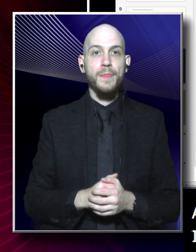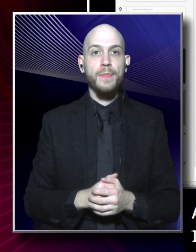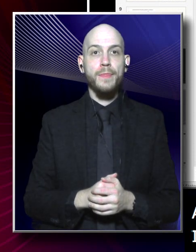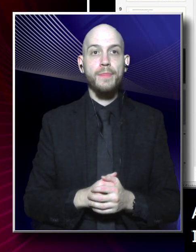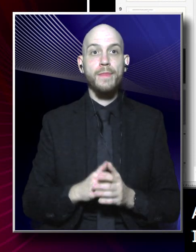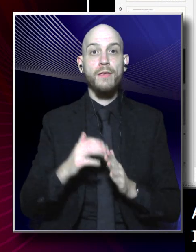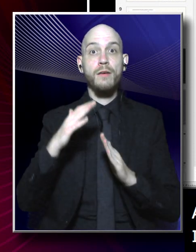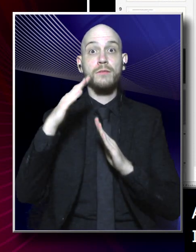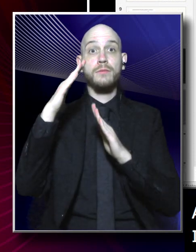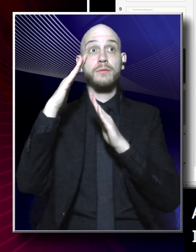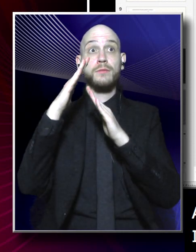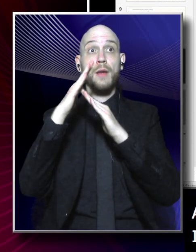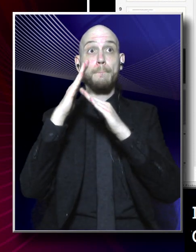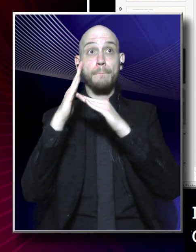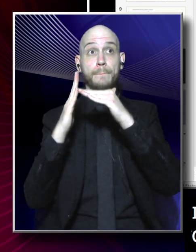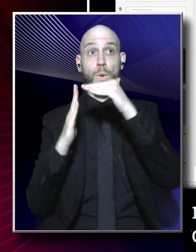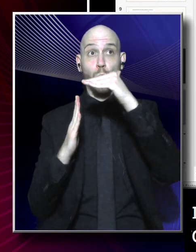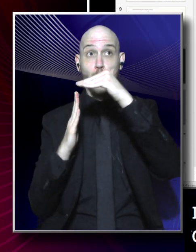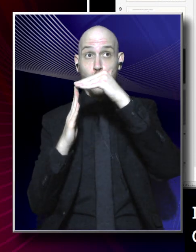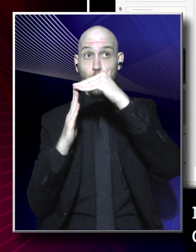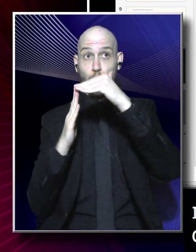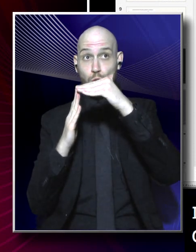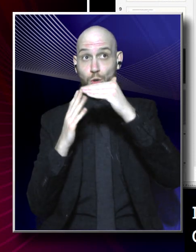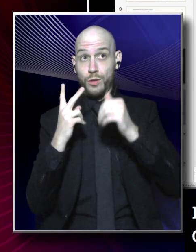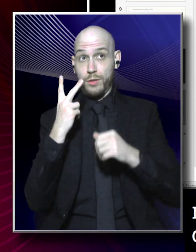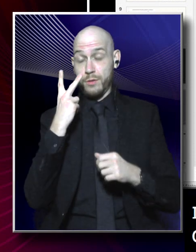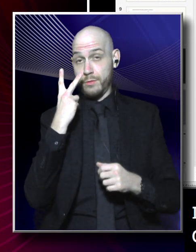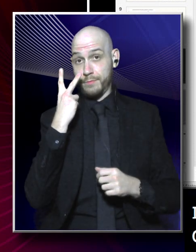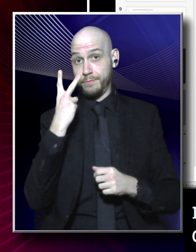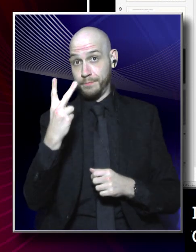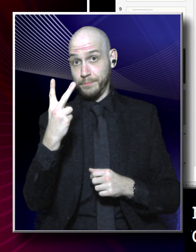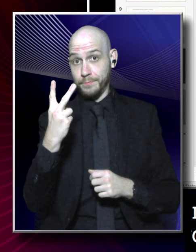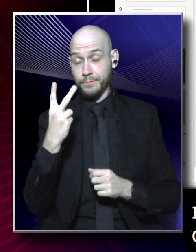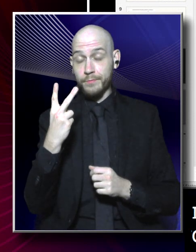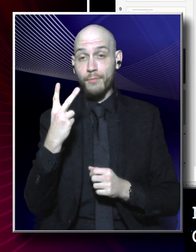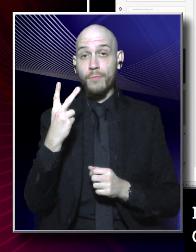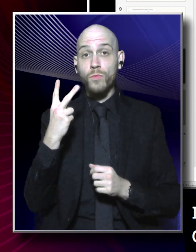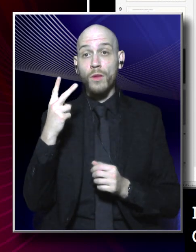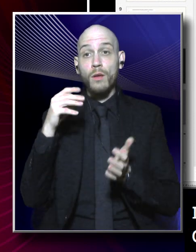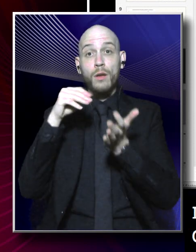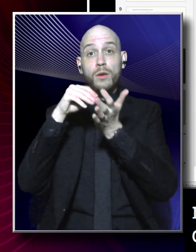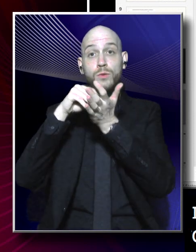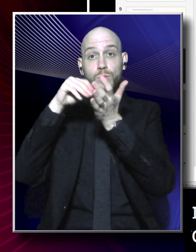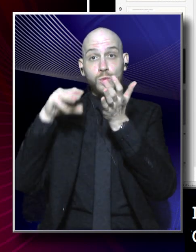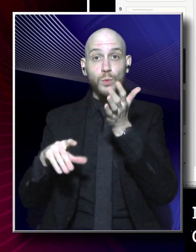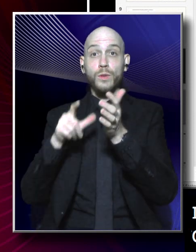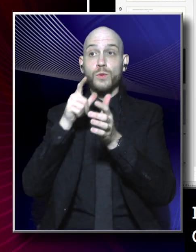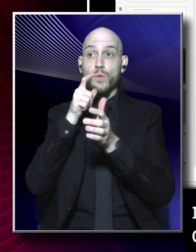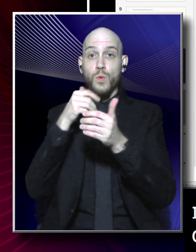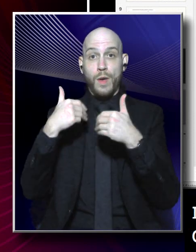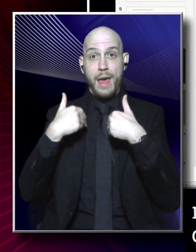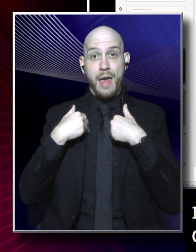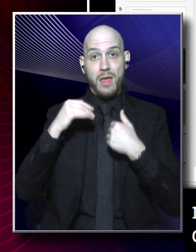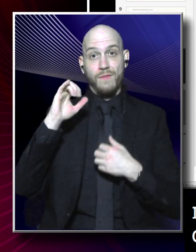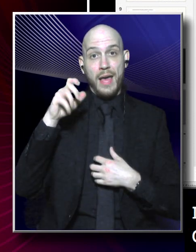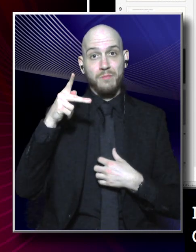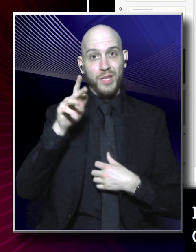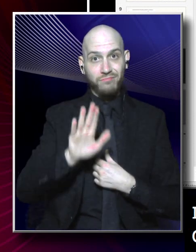top corner of this slide, is students with an IEP in the